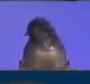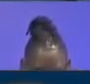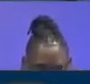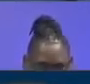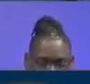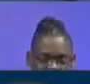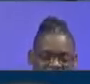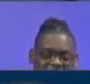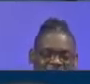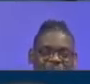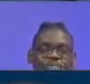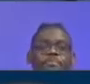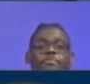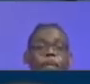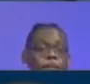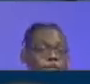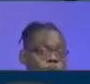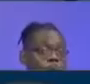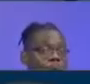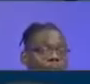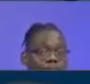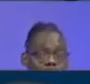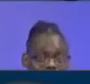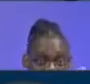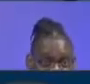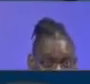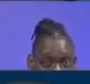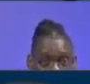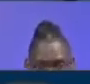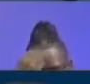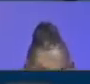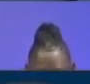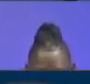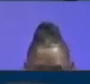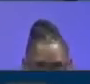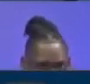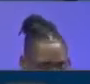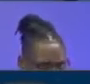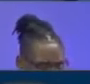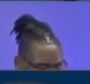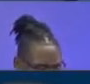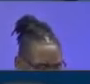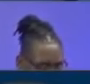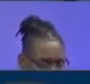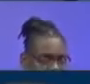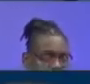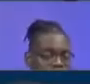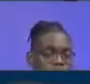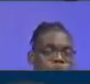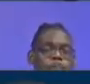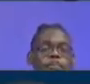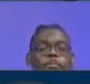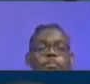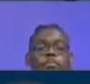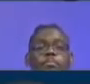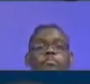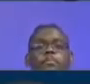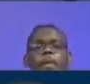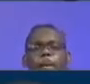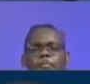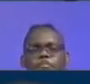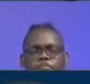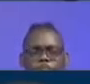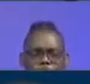Before I give the vaccination figures, I want to talk about vaccinations a little later after I give you an update on the